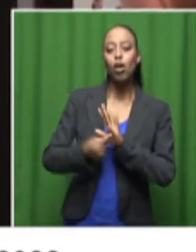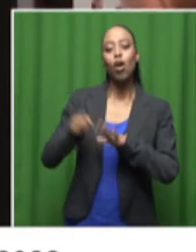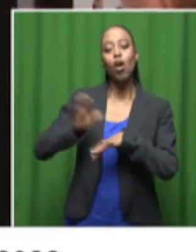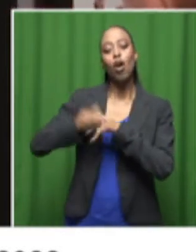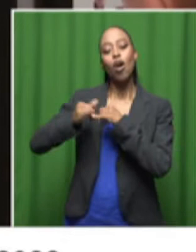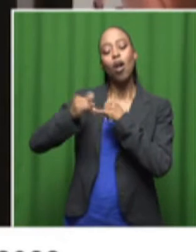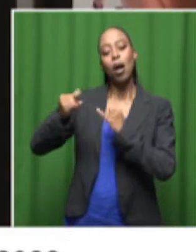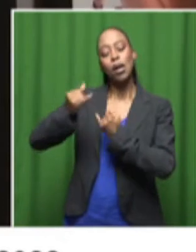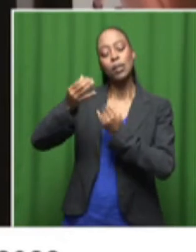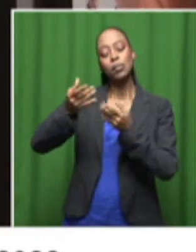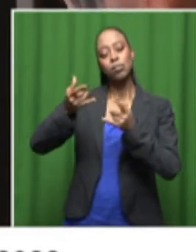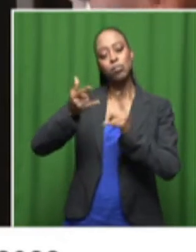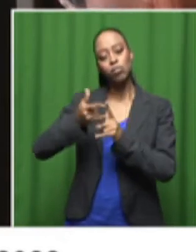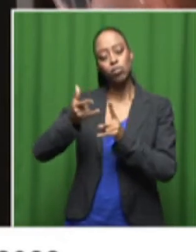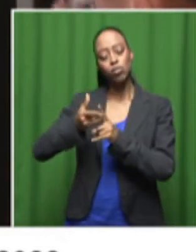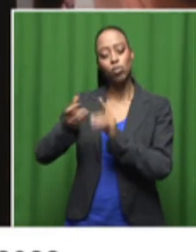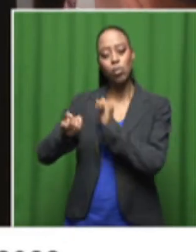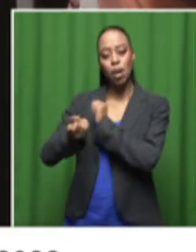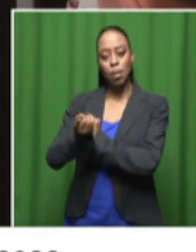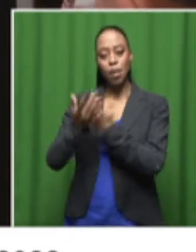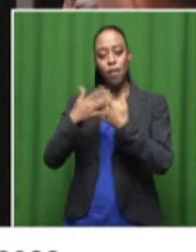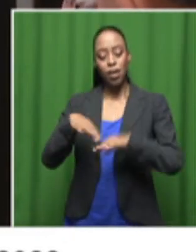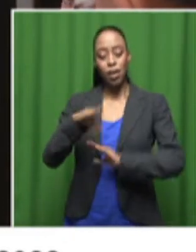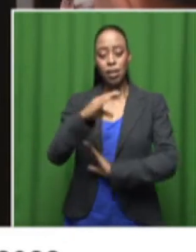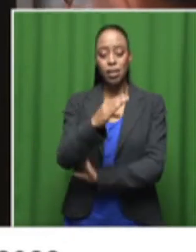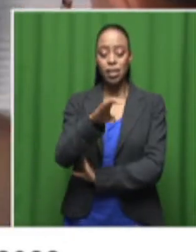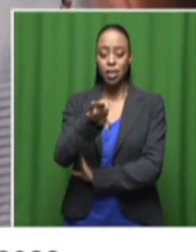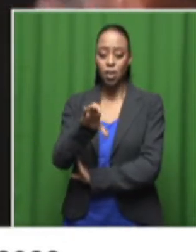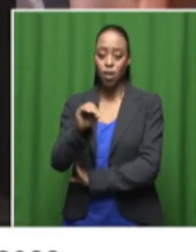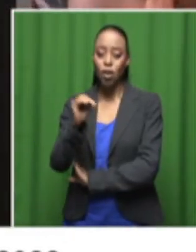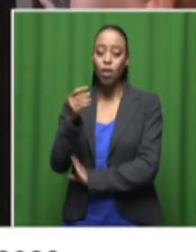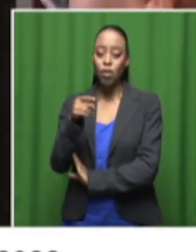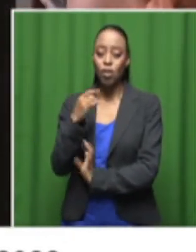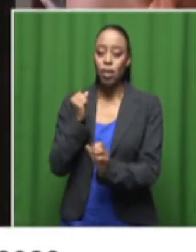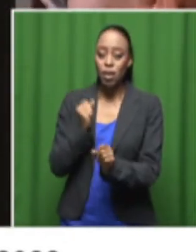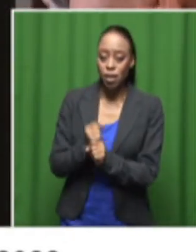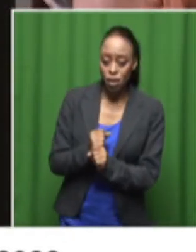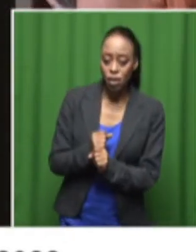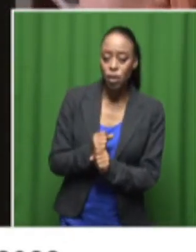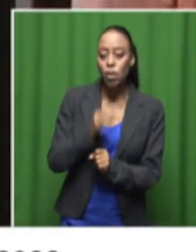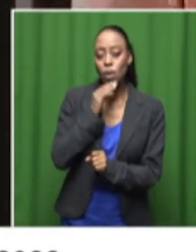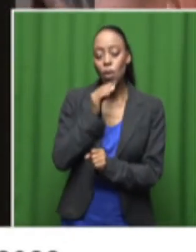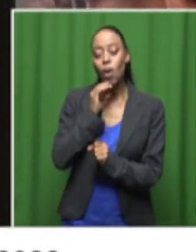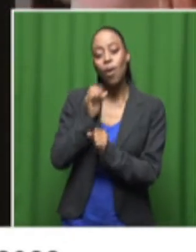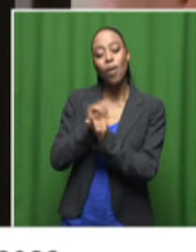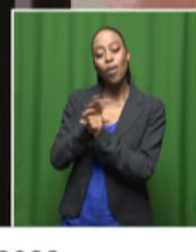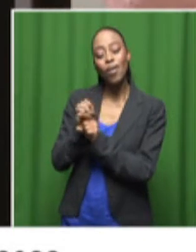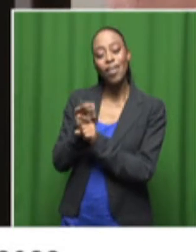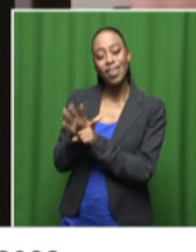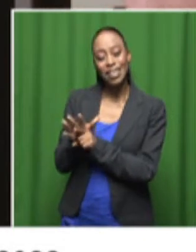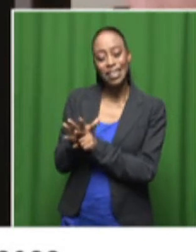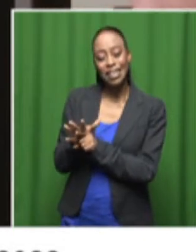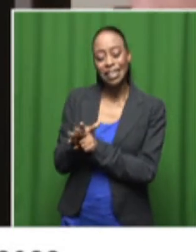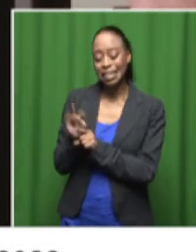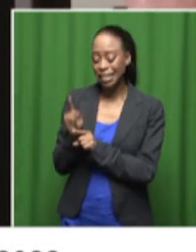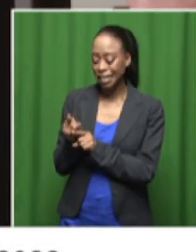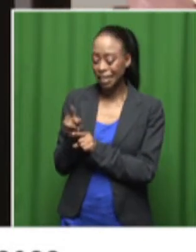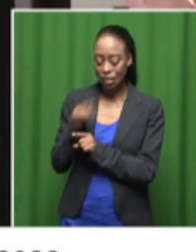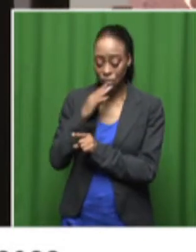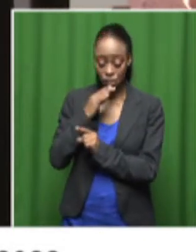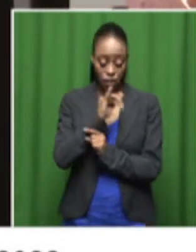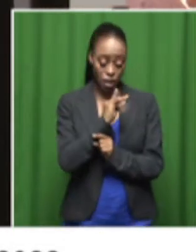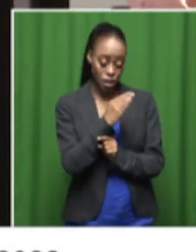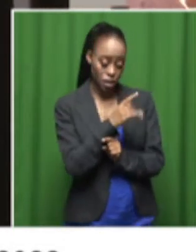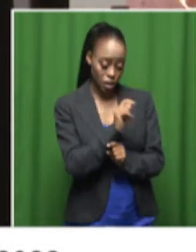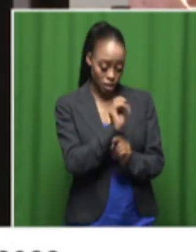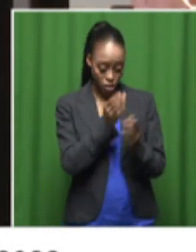session, thanks to the CEO of the year for me, which is the pandemic, I think it really made ICT to be